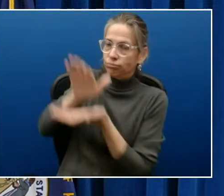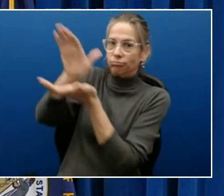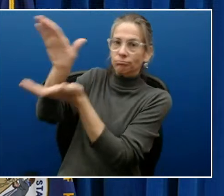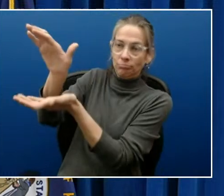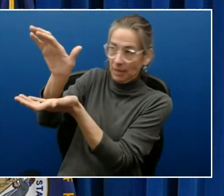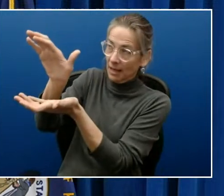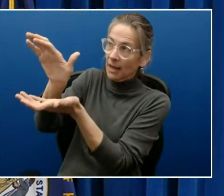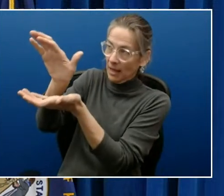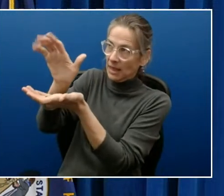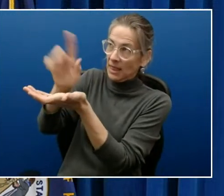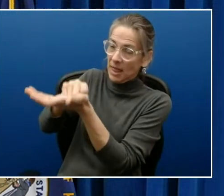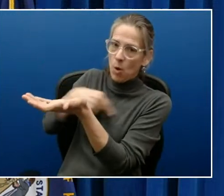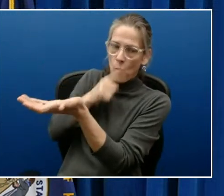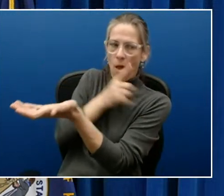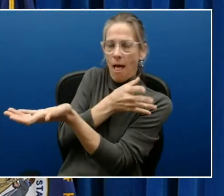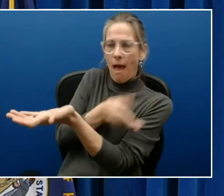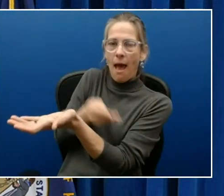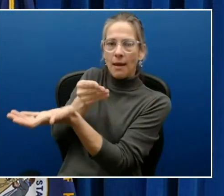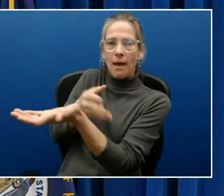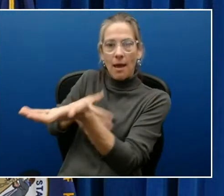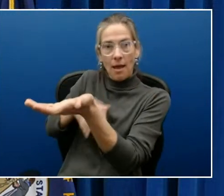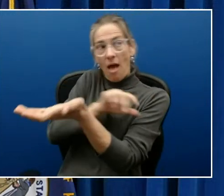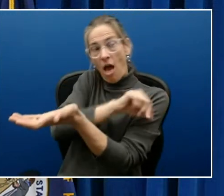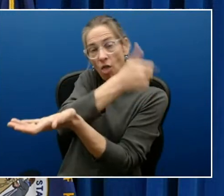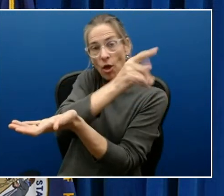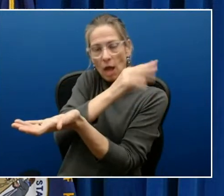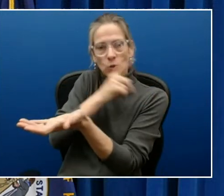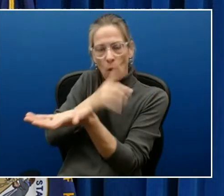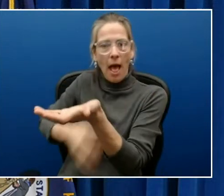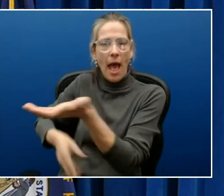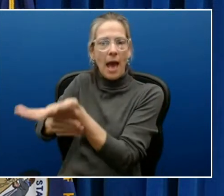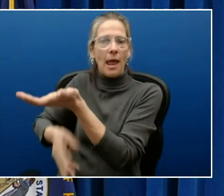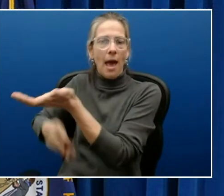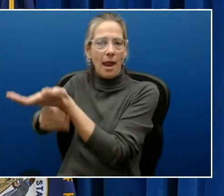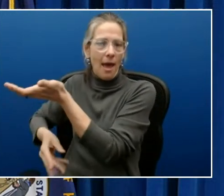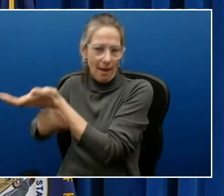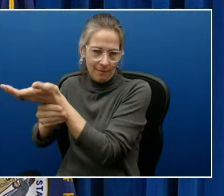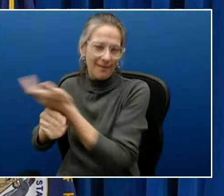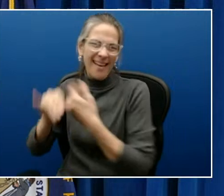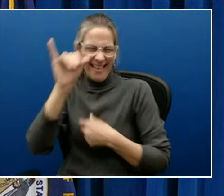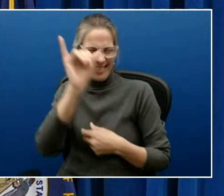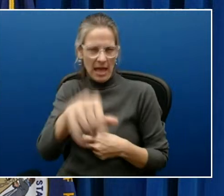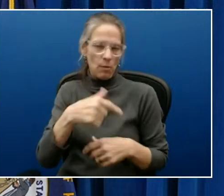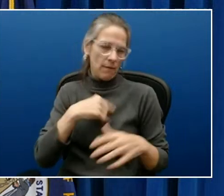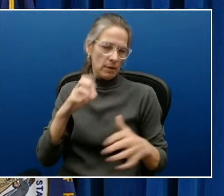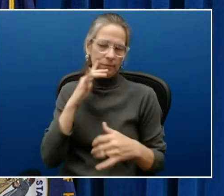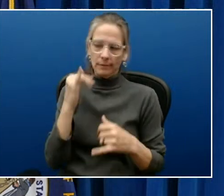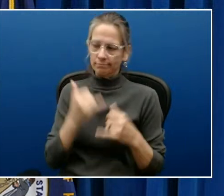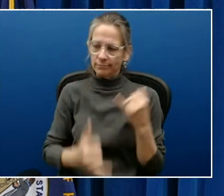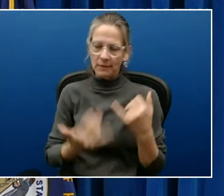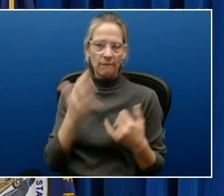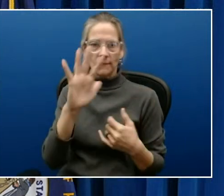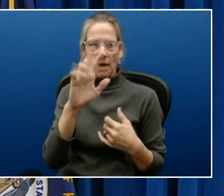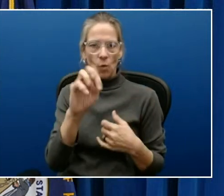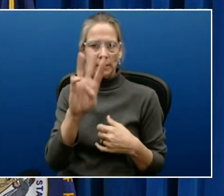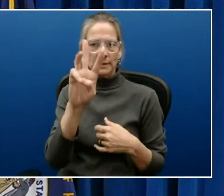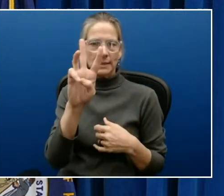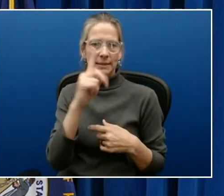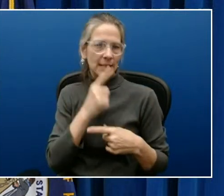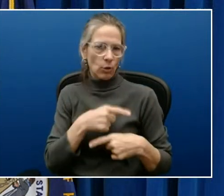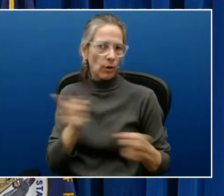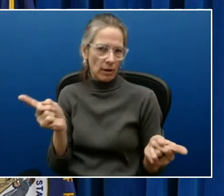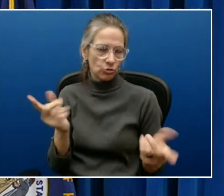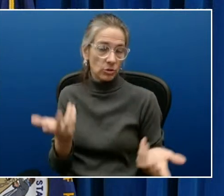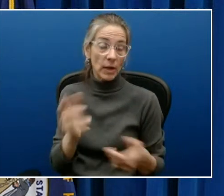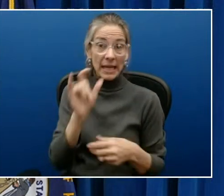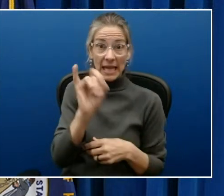other counties and other areas to it. It's how we've done each of the past 5 or 6 declarations. So if your county is